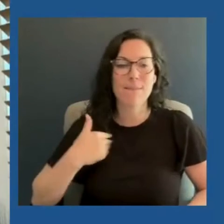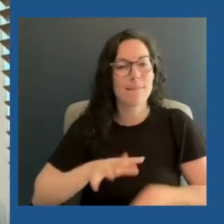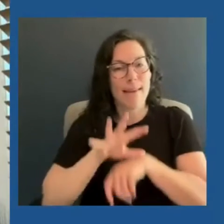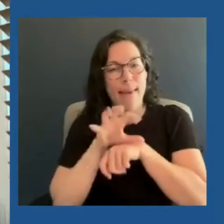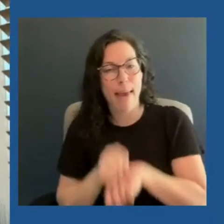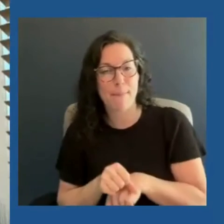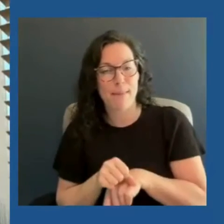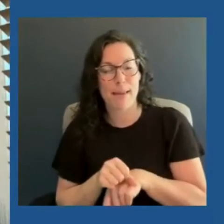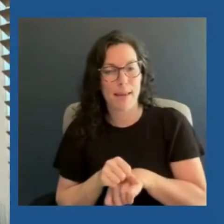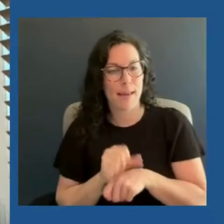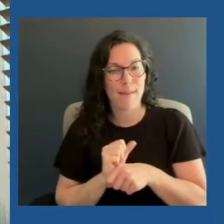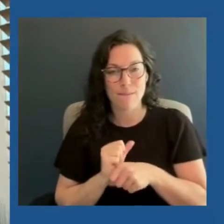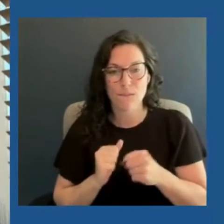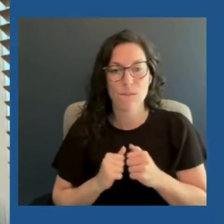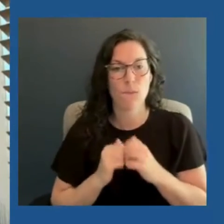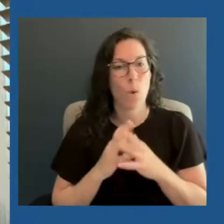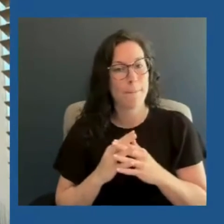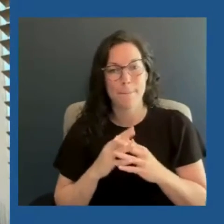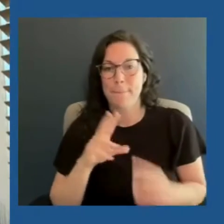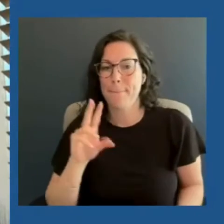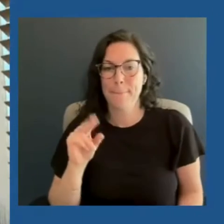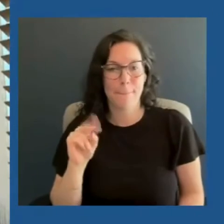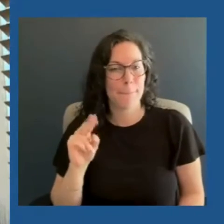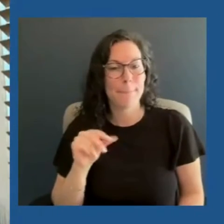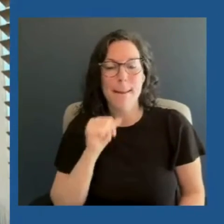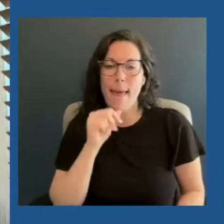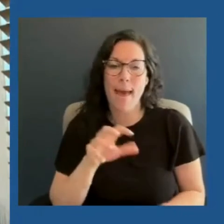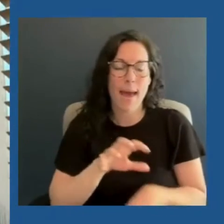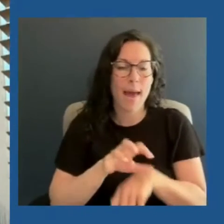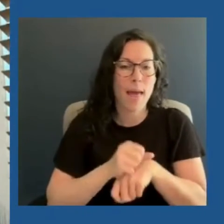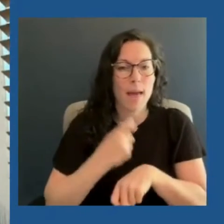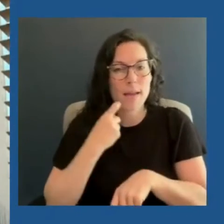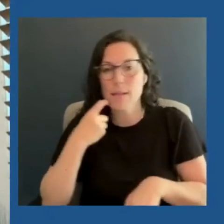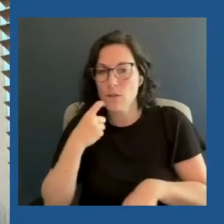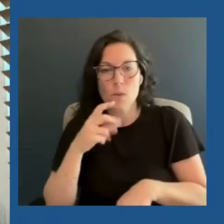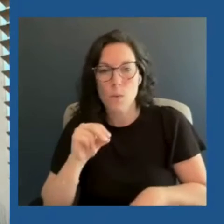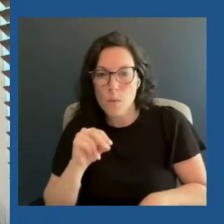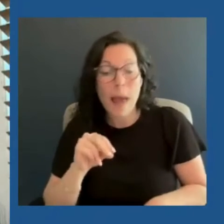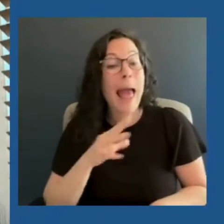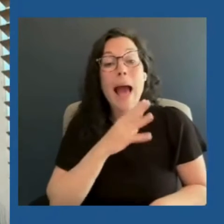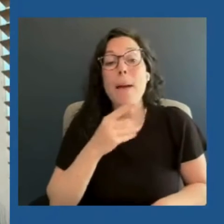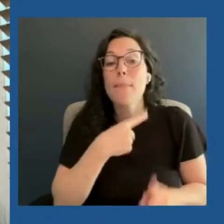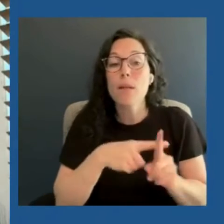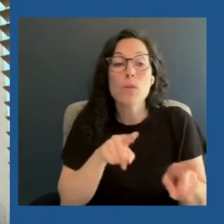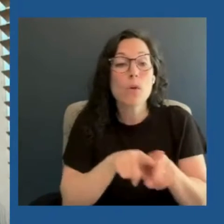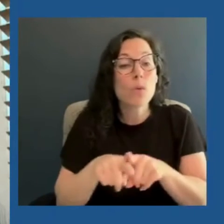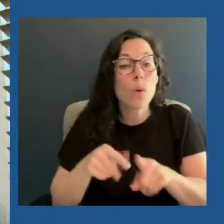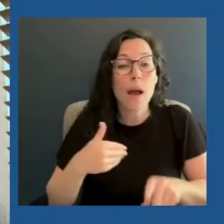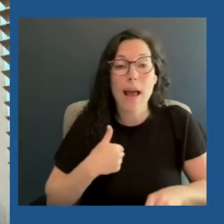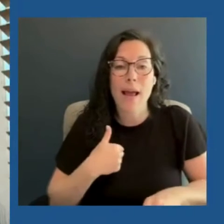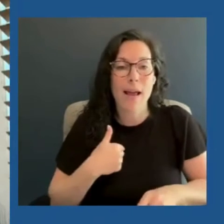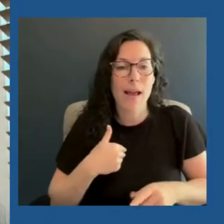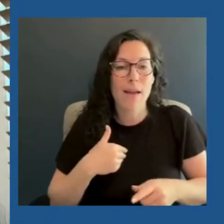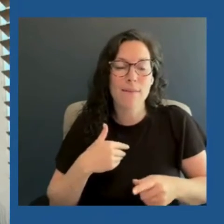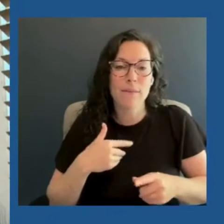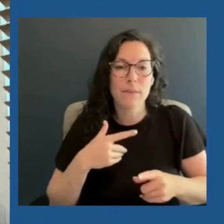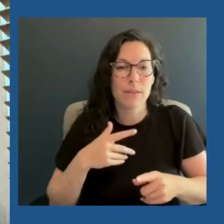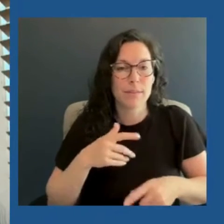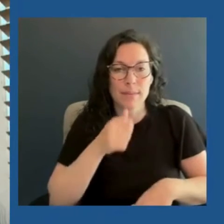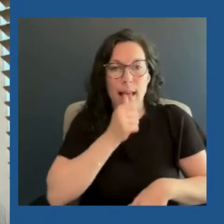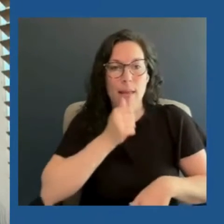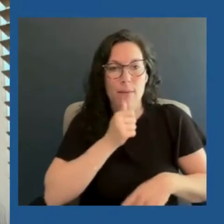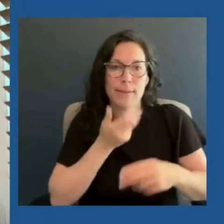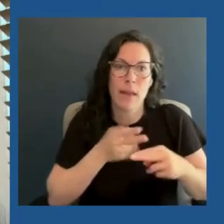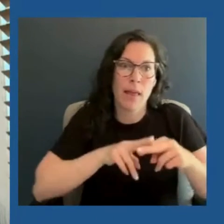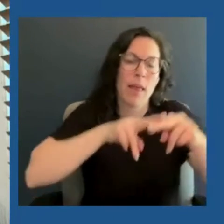not cause addiction, and you don't develop tolerance to TMS. But some of the sedative medications that are used to